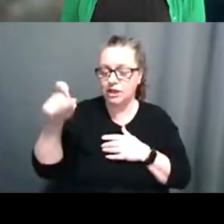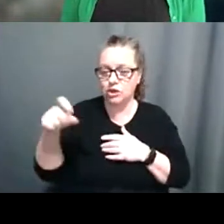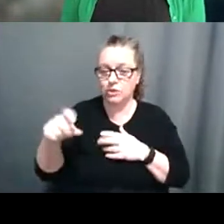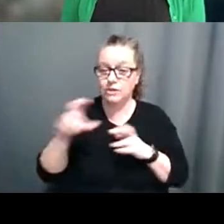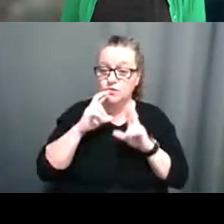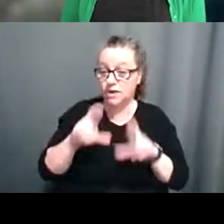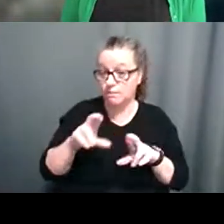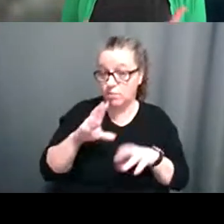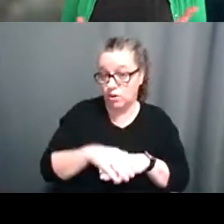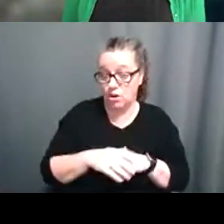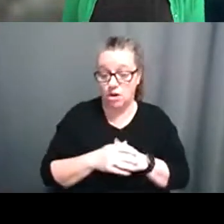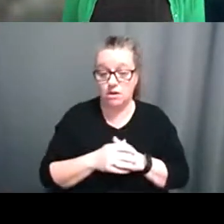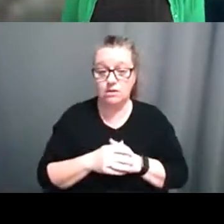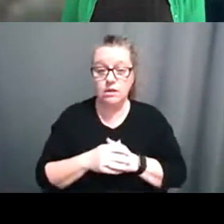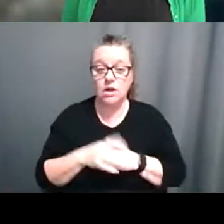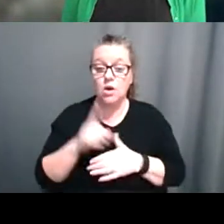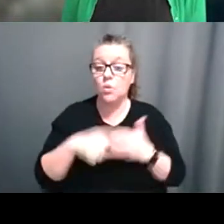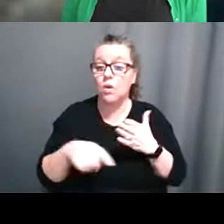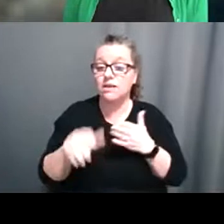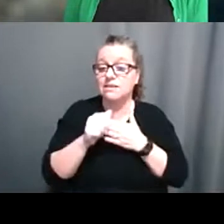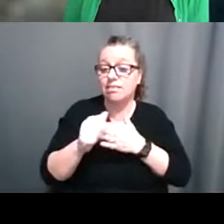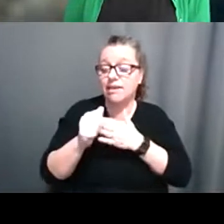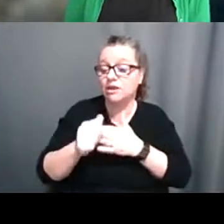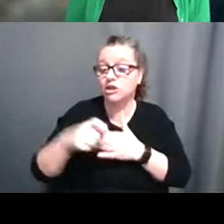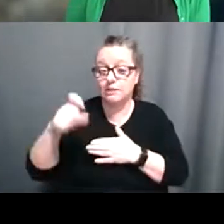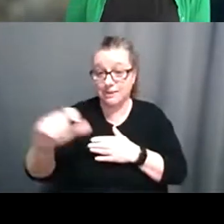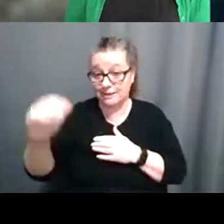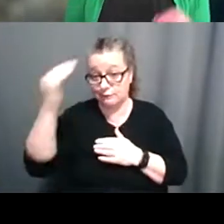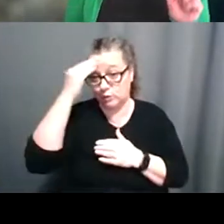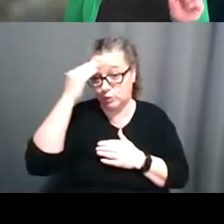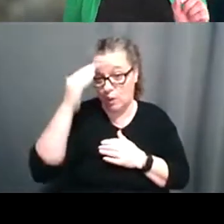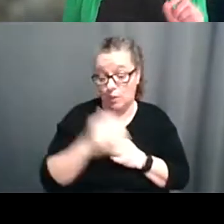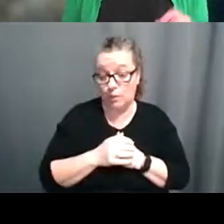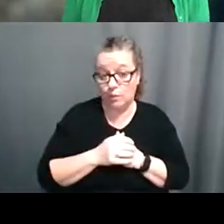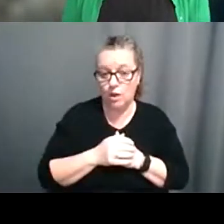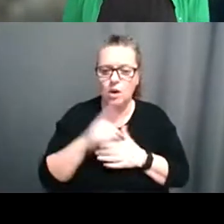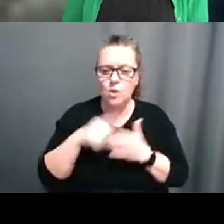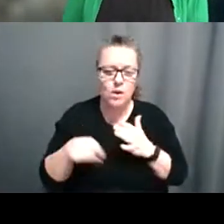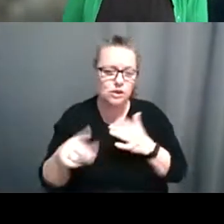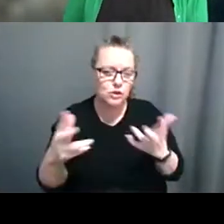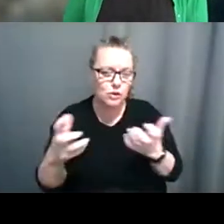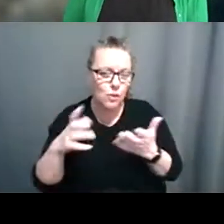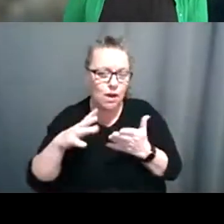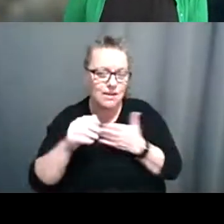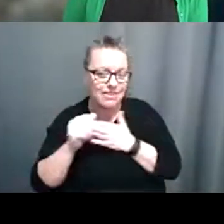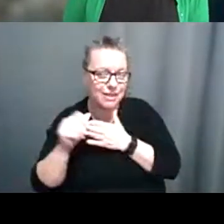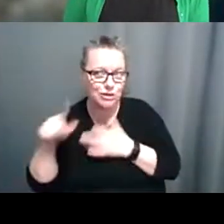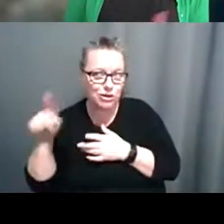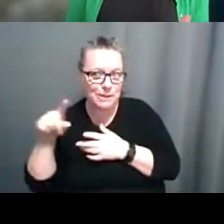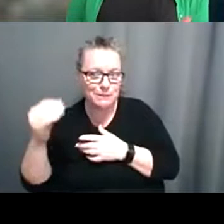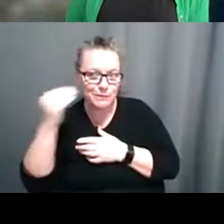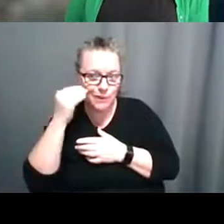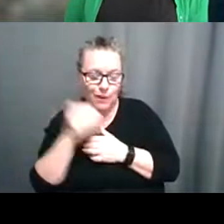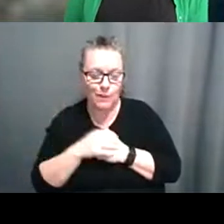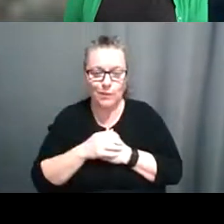on? What does leadership need to know? What do you want leadership to know?